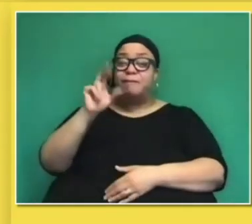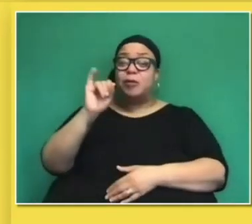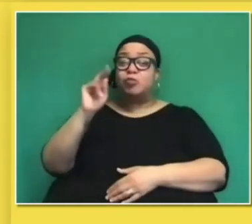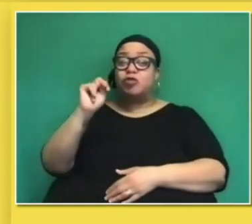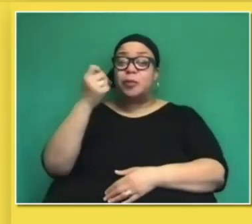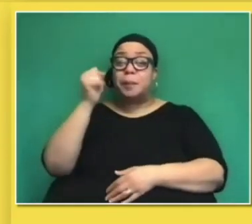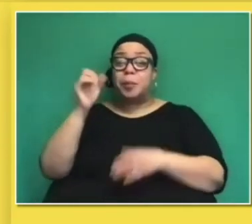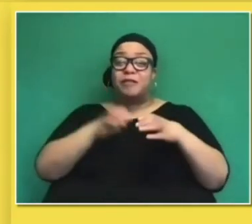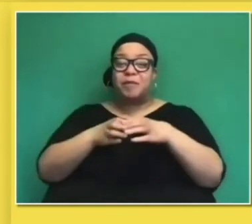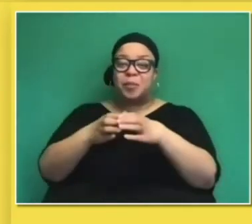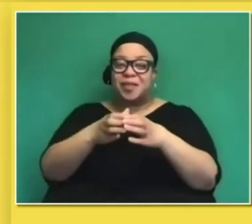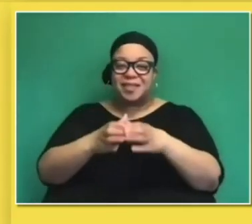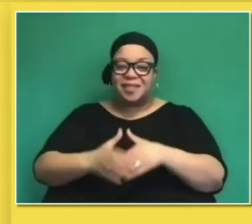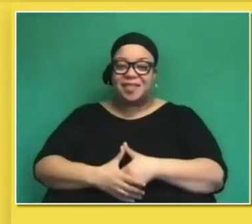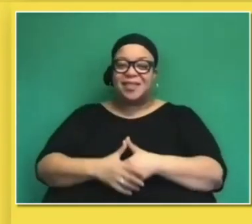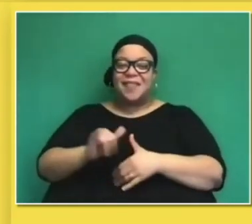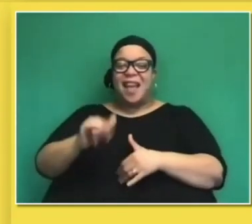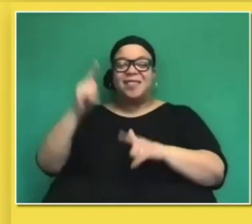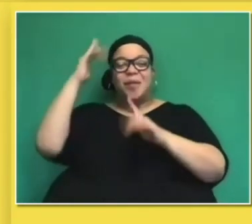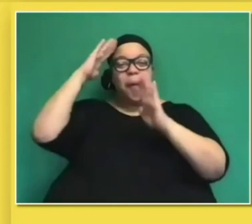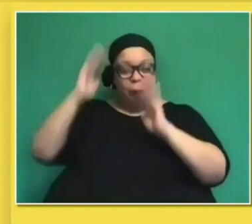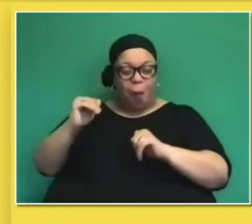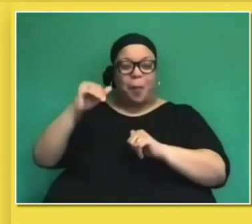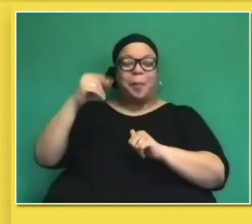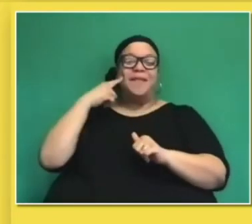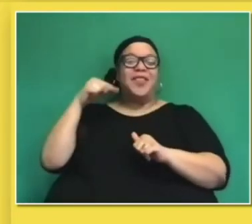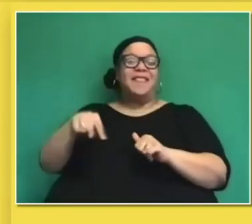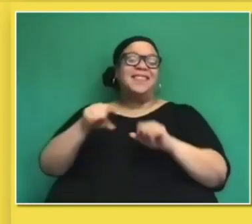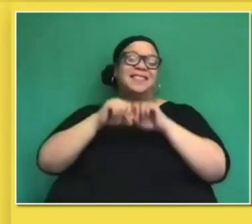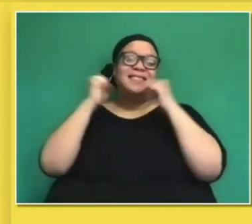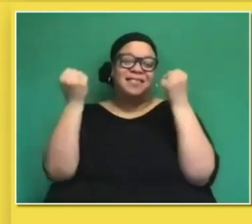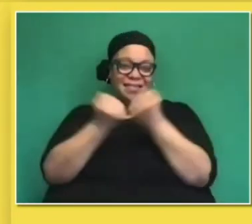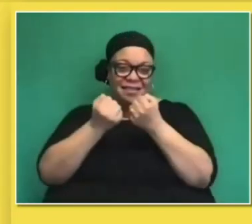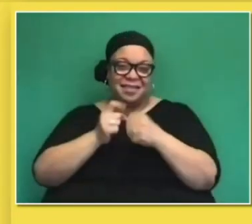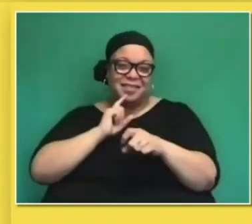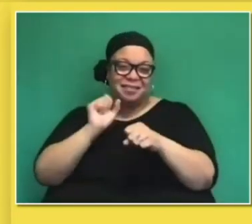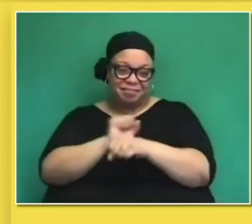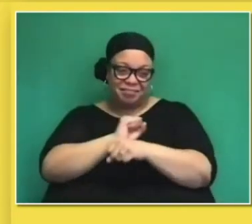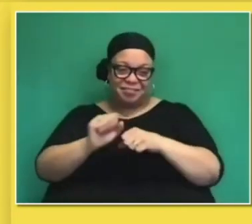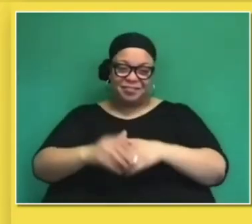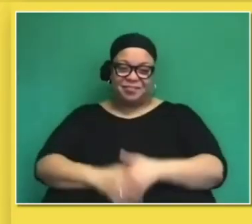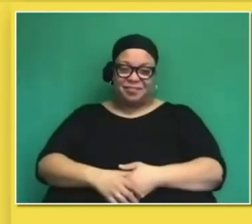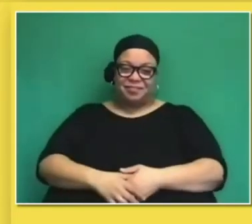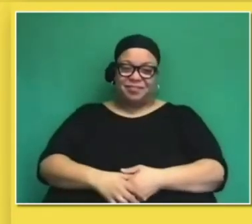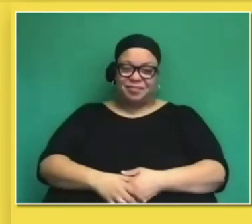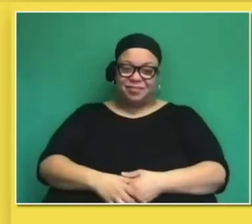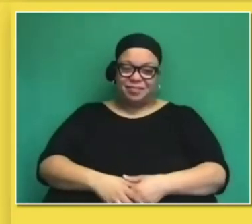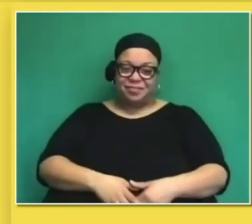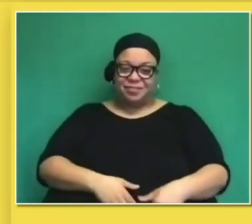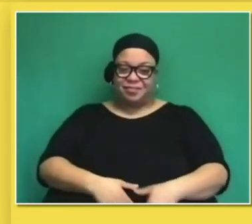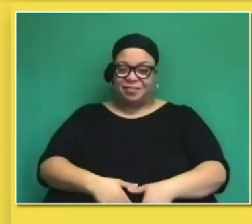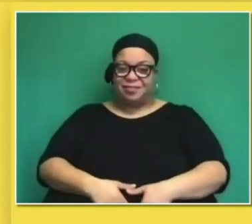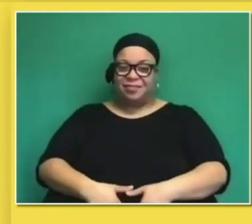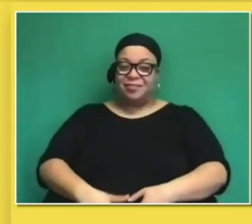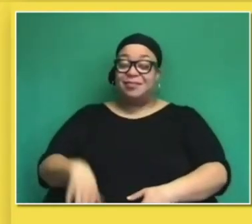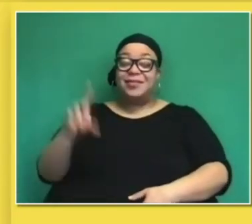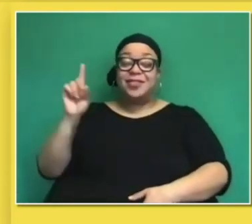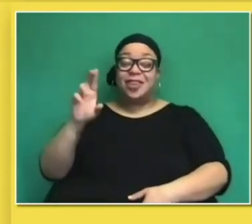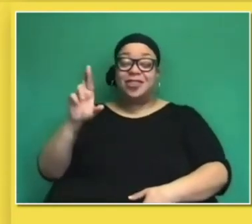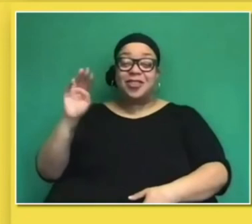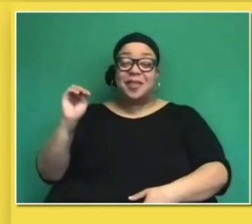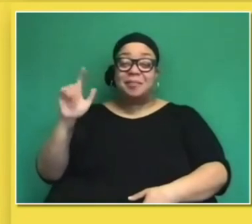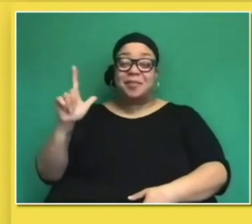Dr. Martin Luther King Jr., "A true revolution of values will soon cause us to question the fairness and